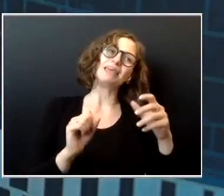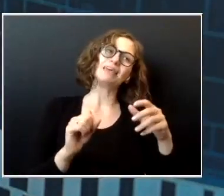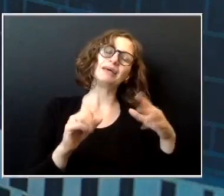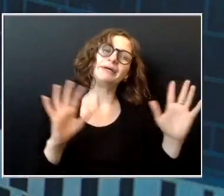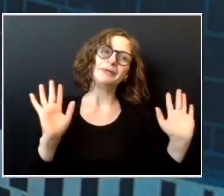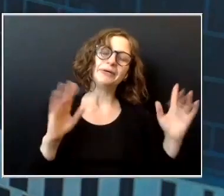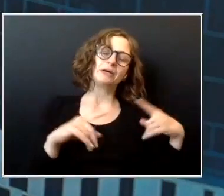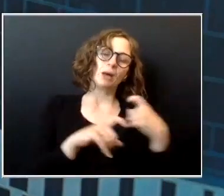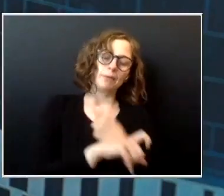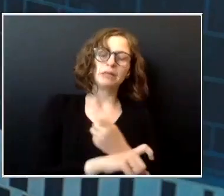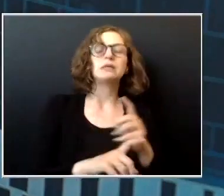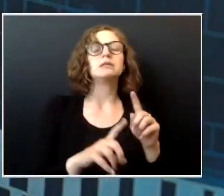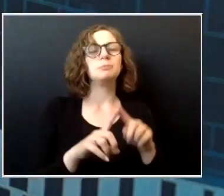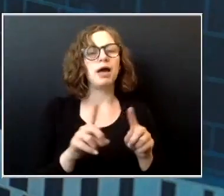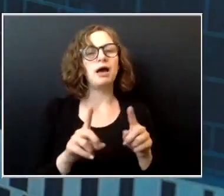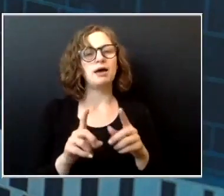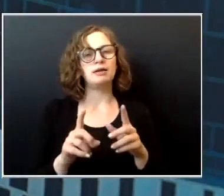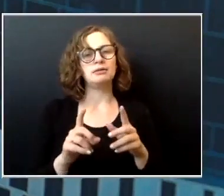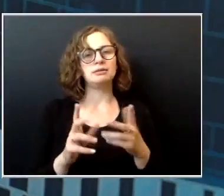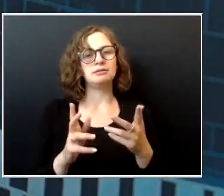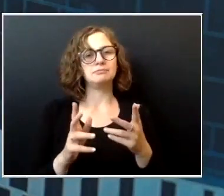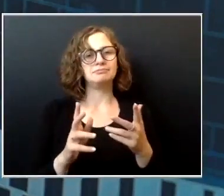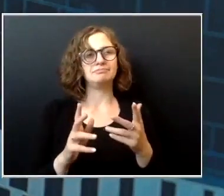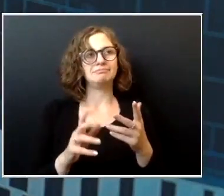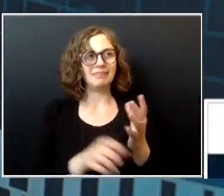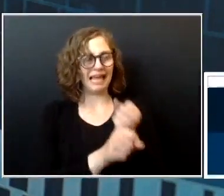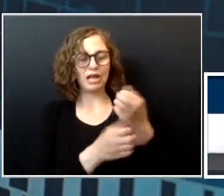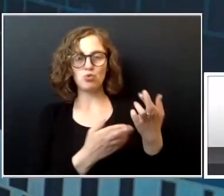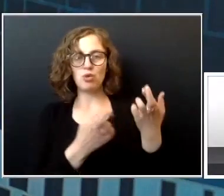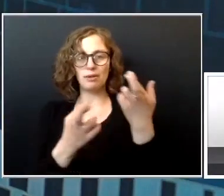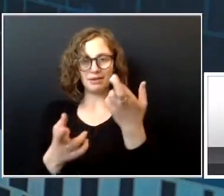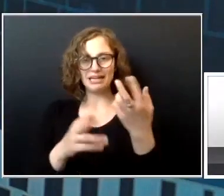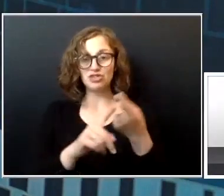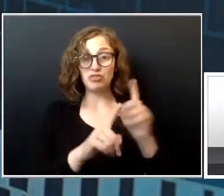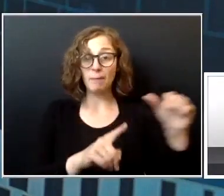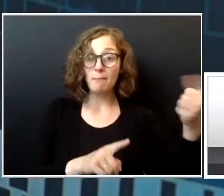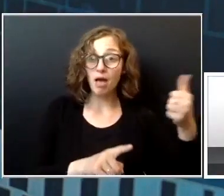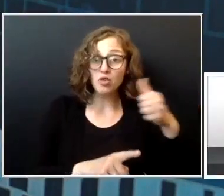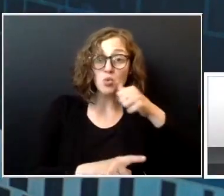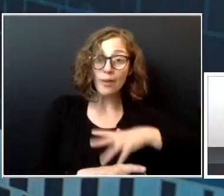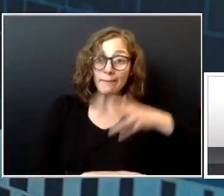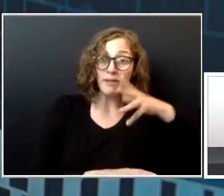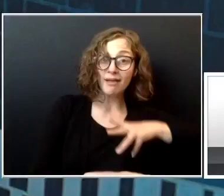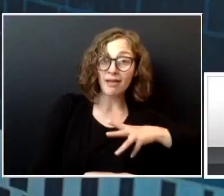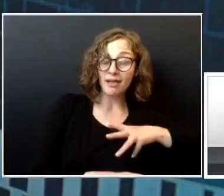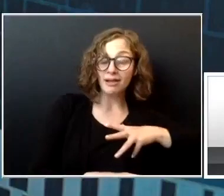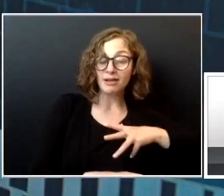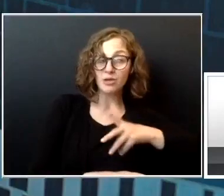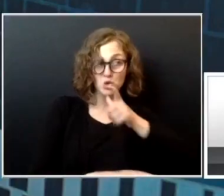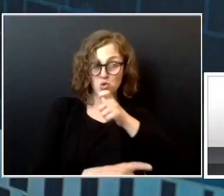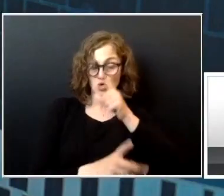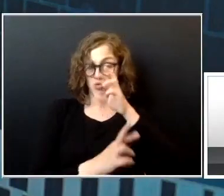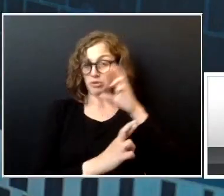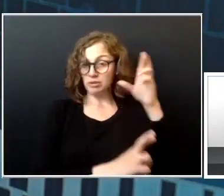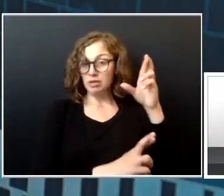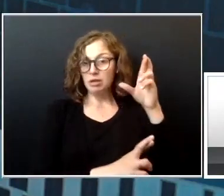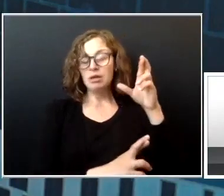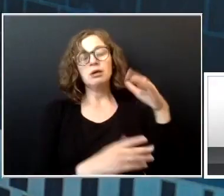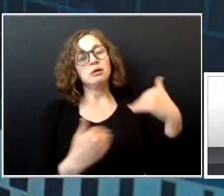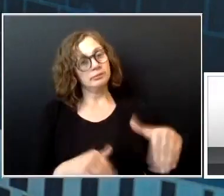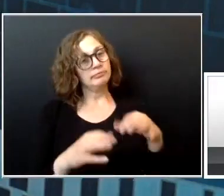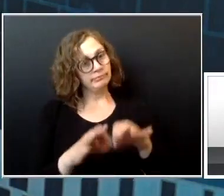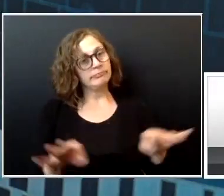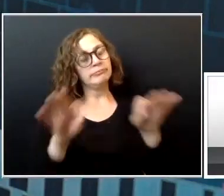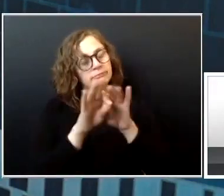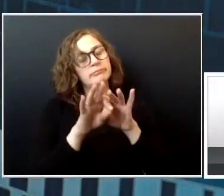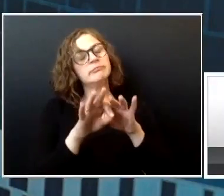think getting that recommendation from other people that you respect is definitely one way to go if you